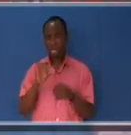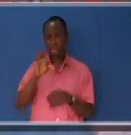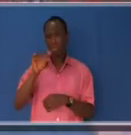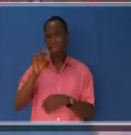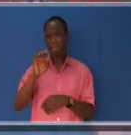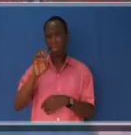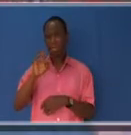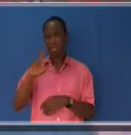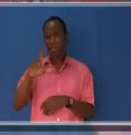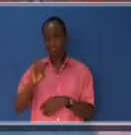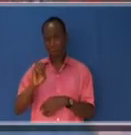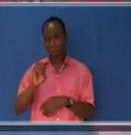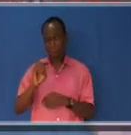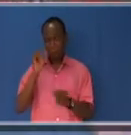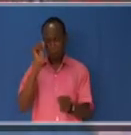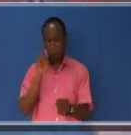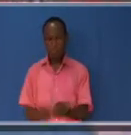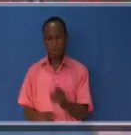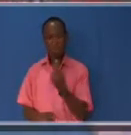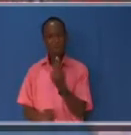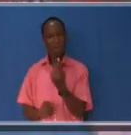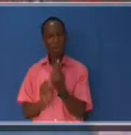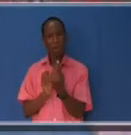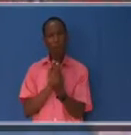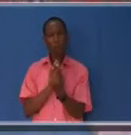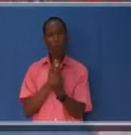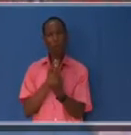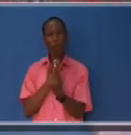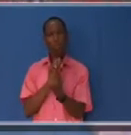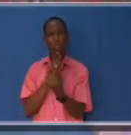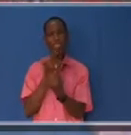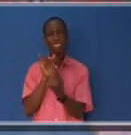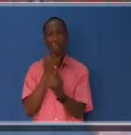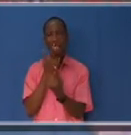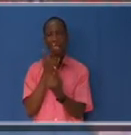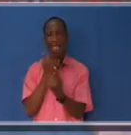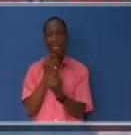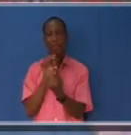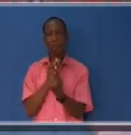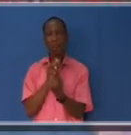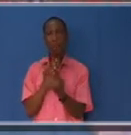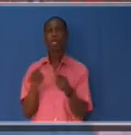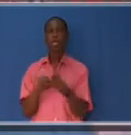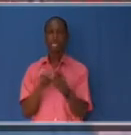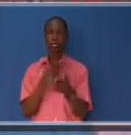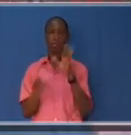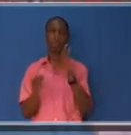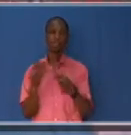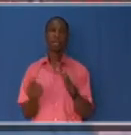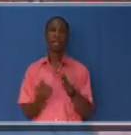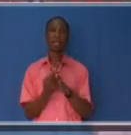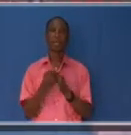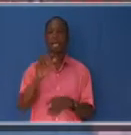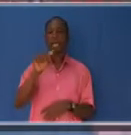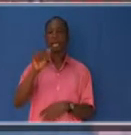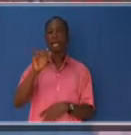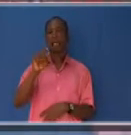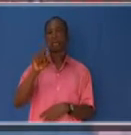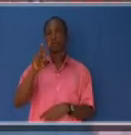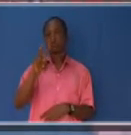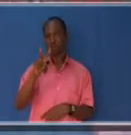people that he is their own prophet in their own religion. But I want you to know